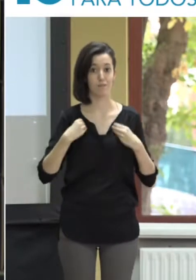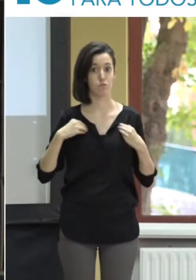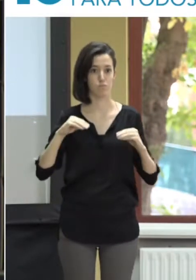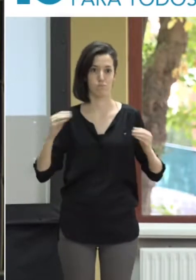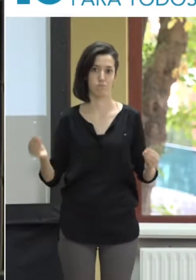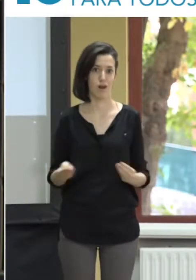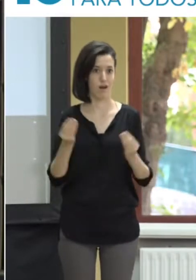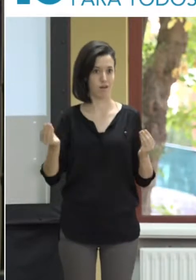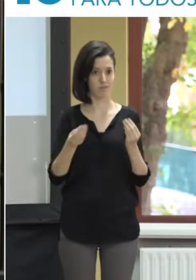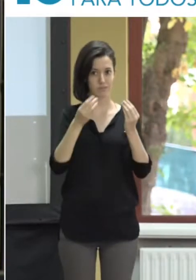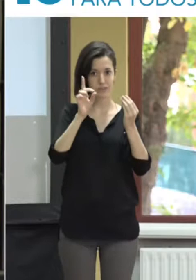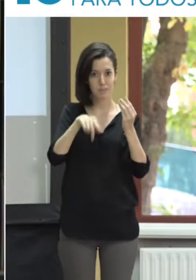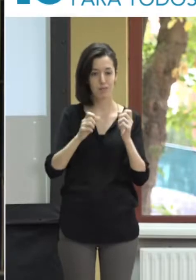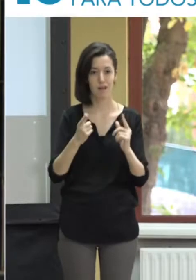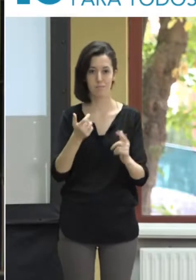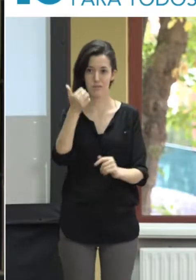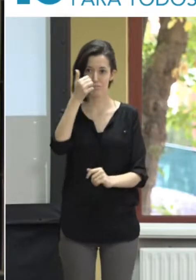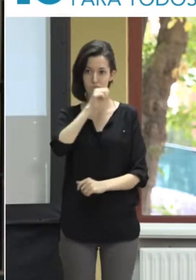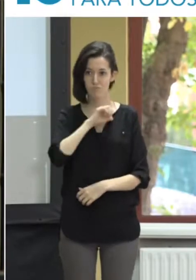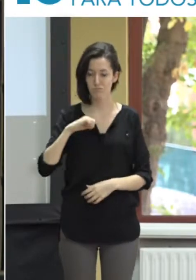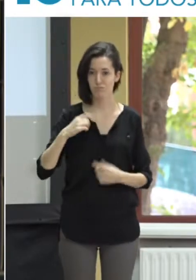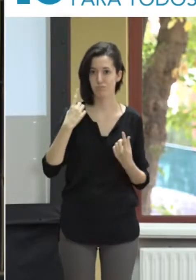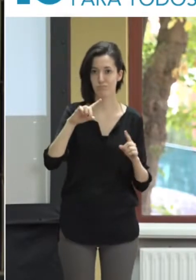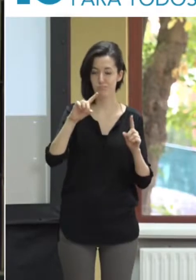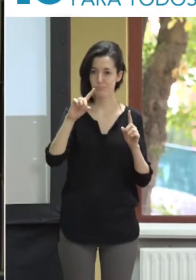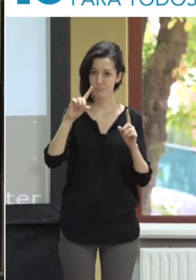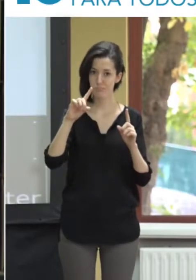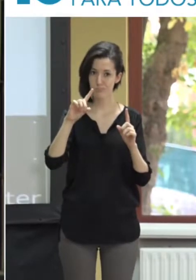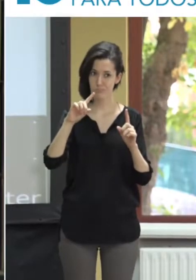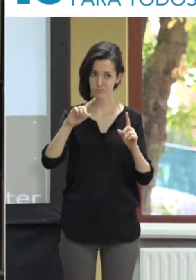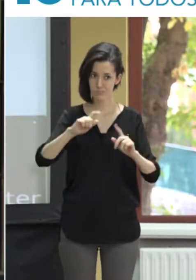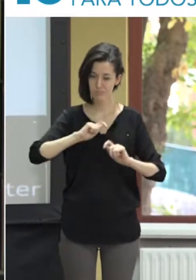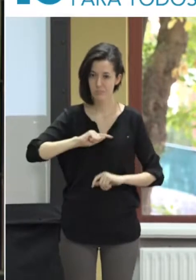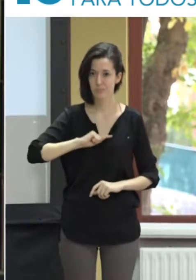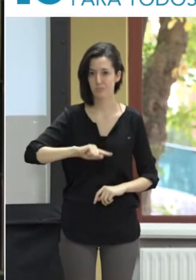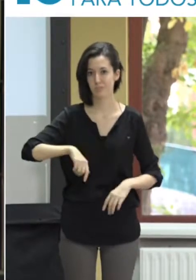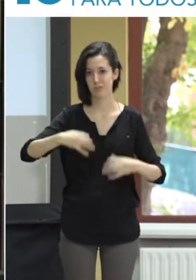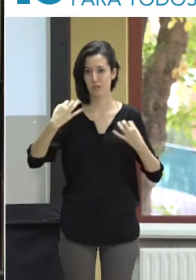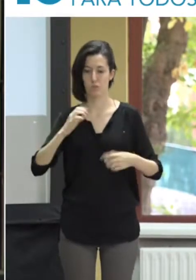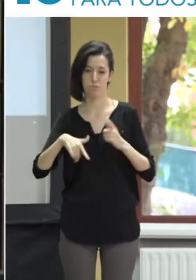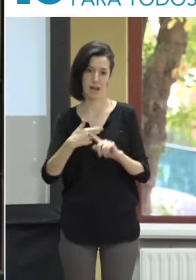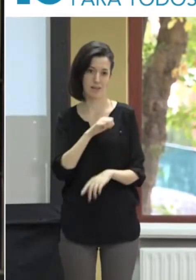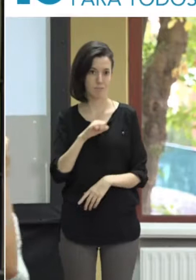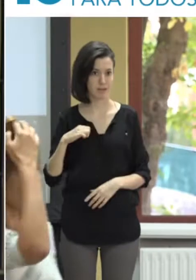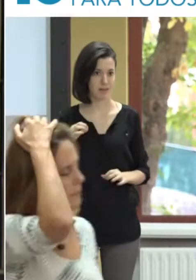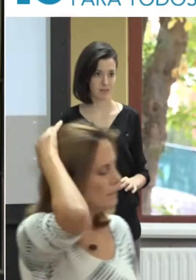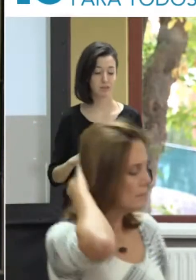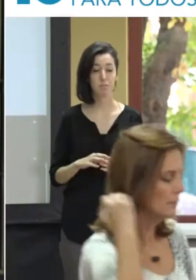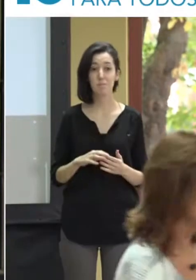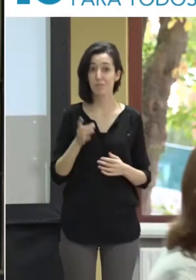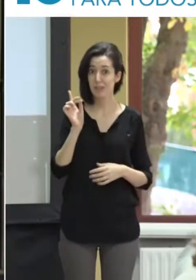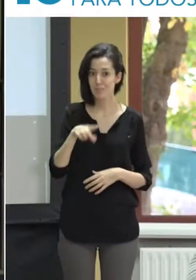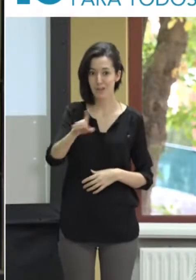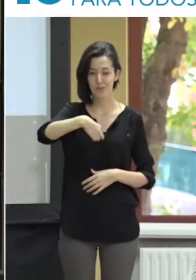better life with a better quality. It fosters autonomy, makes people more independent and more